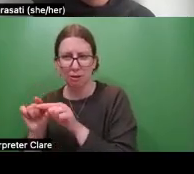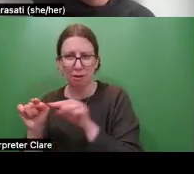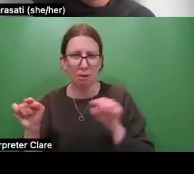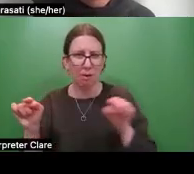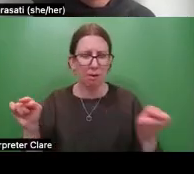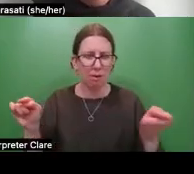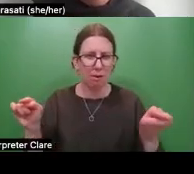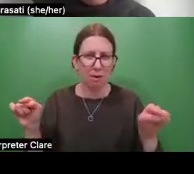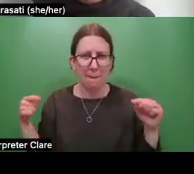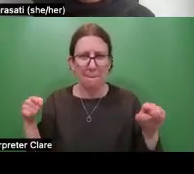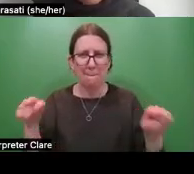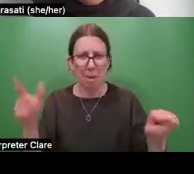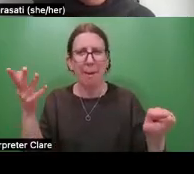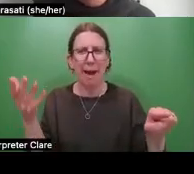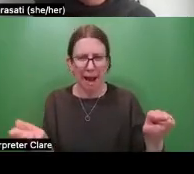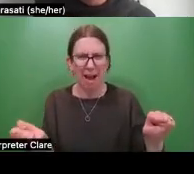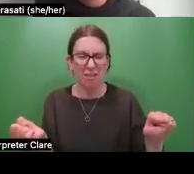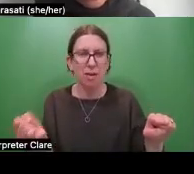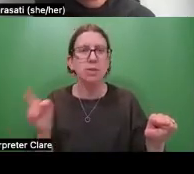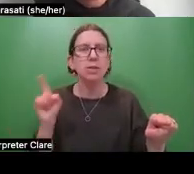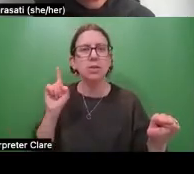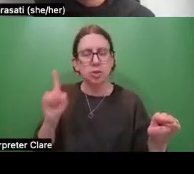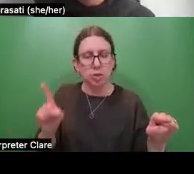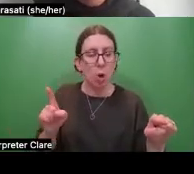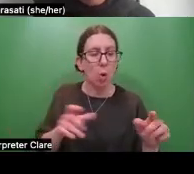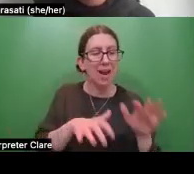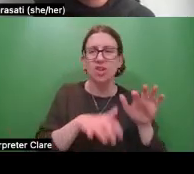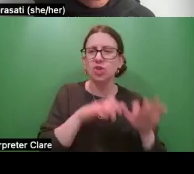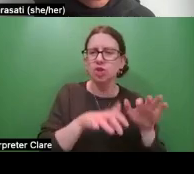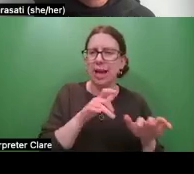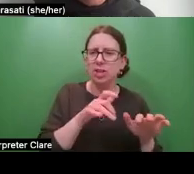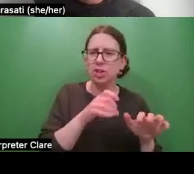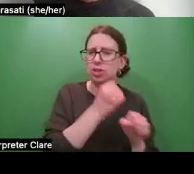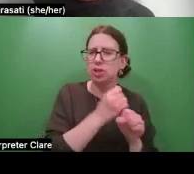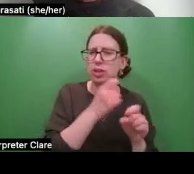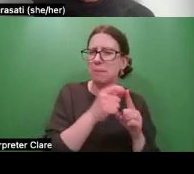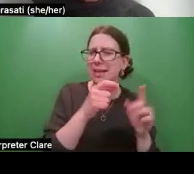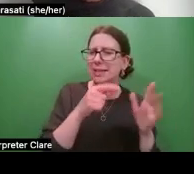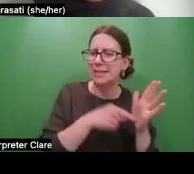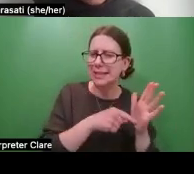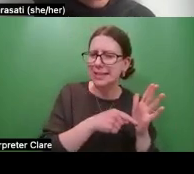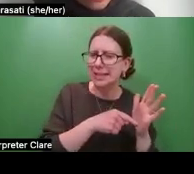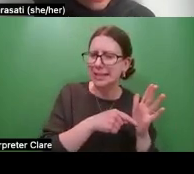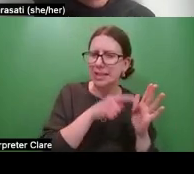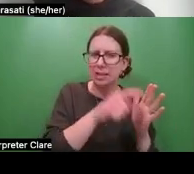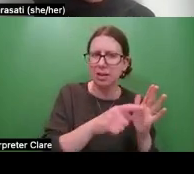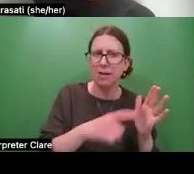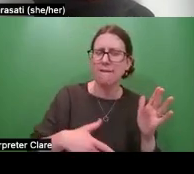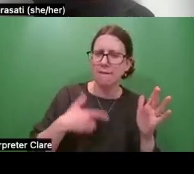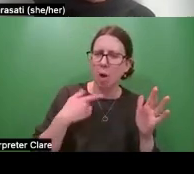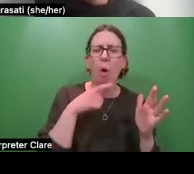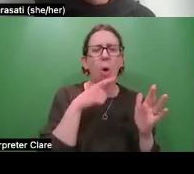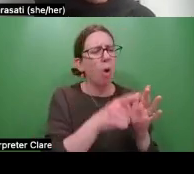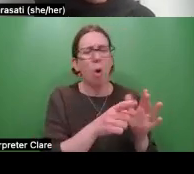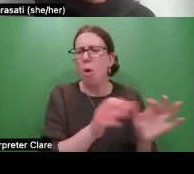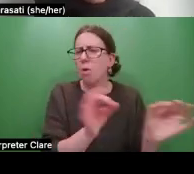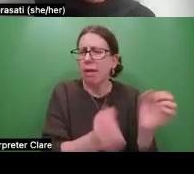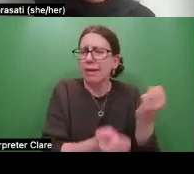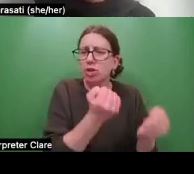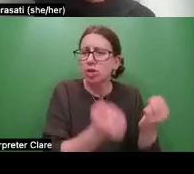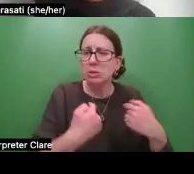So people confiding in ChatGPT as therapists, claiming it doesn't judge, claiming it